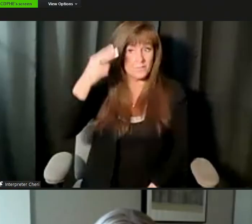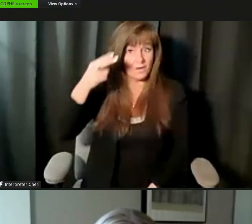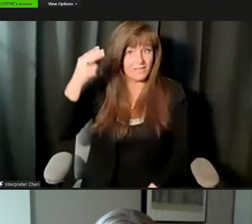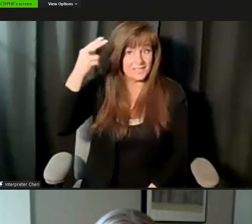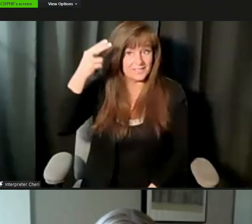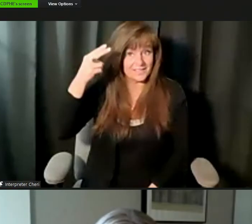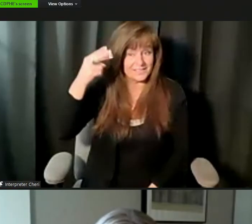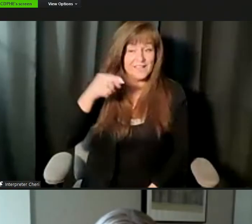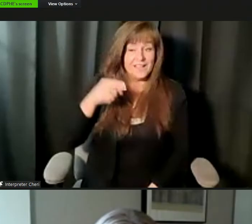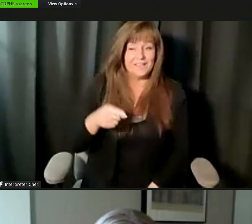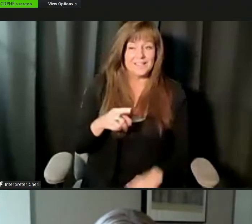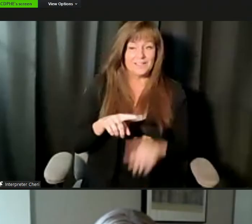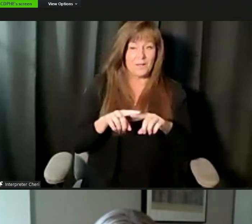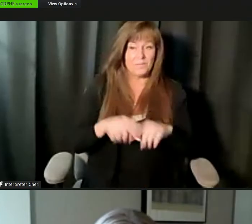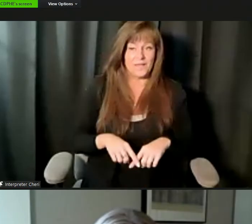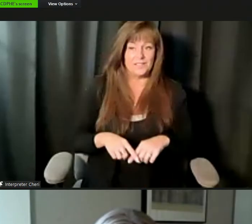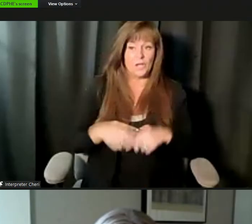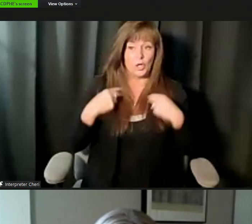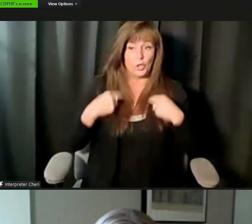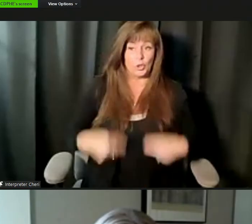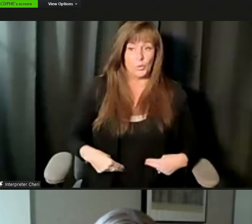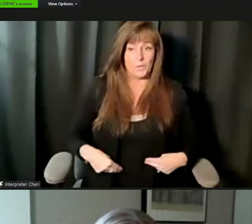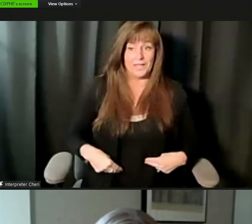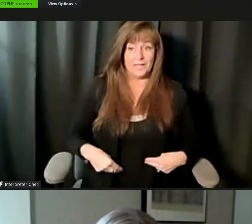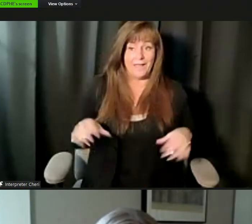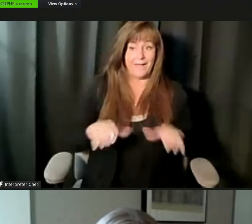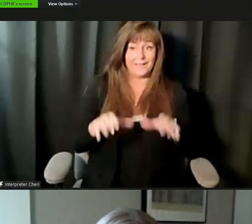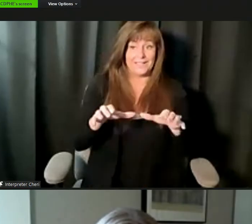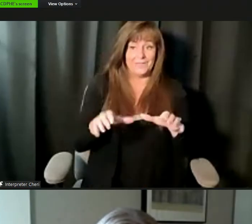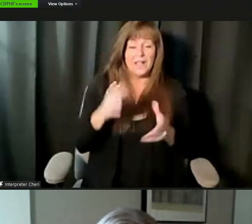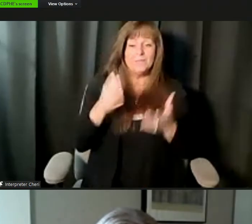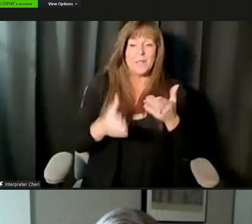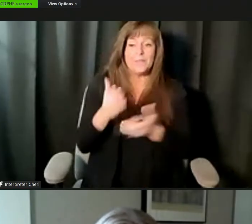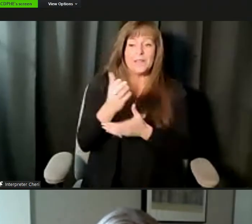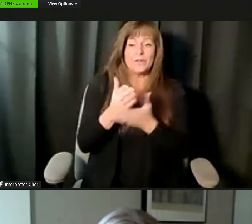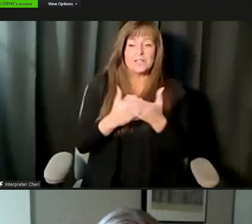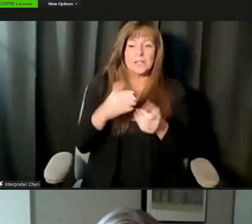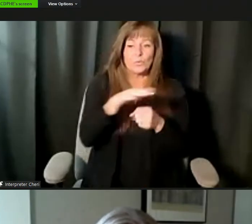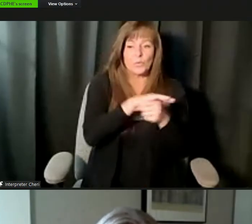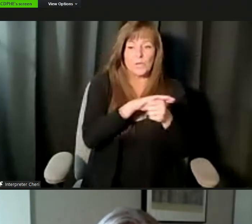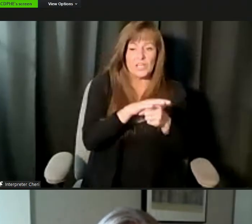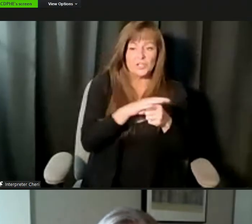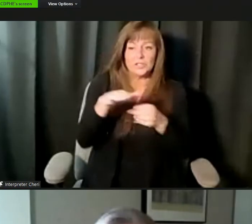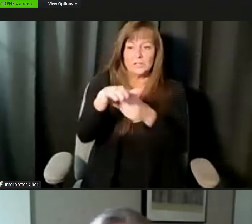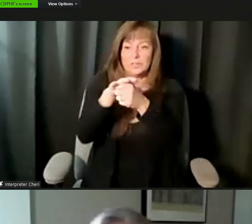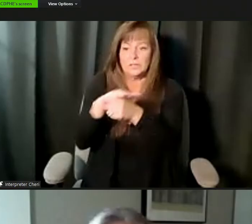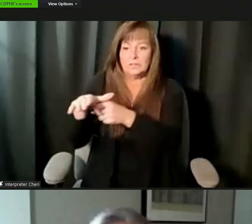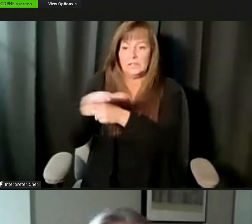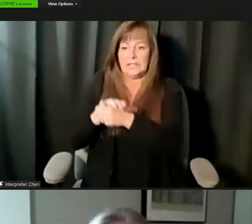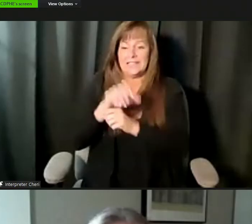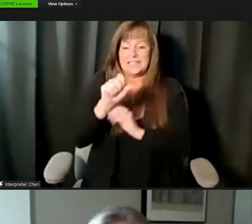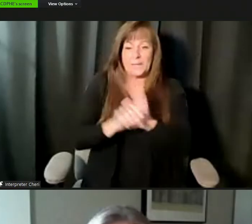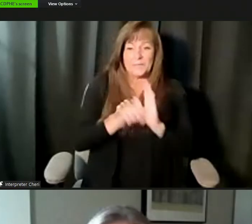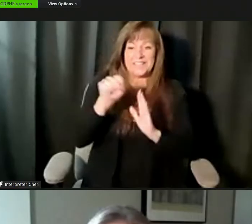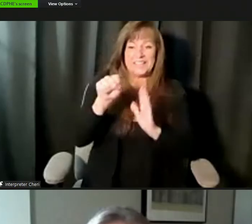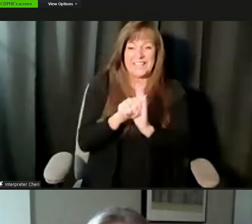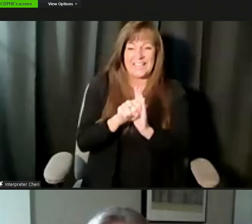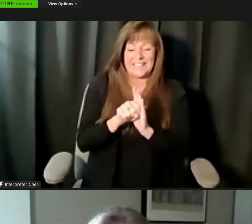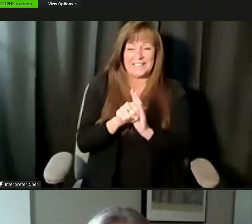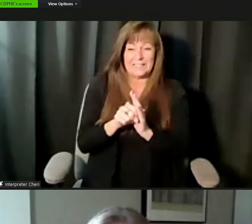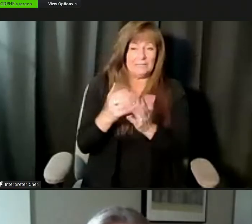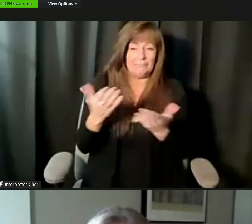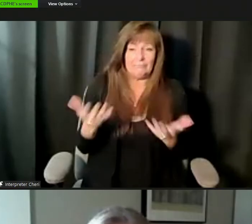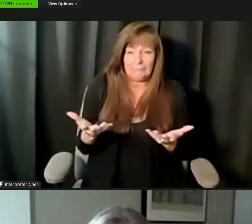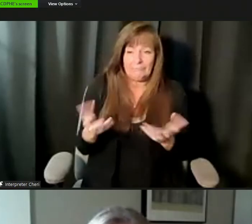this is all based upon human activity and maybe there's some regionality and some seasonality that's involved in what's going on